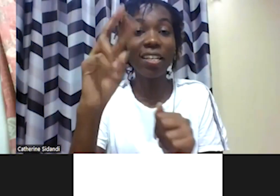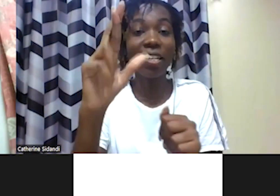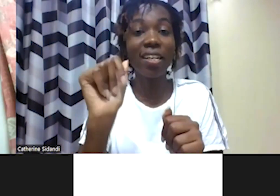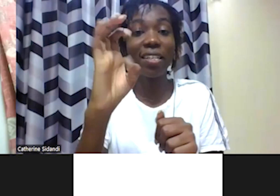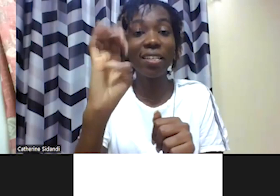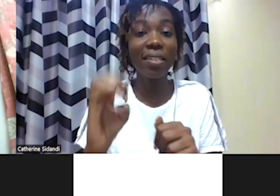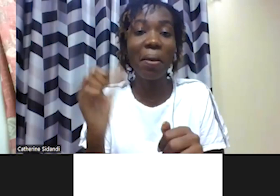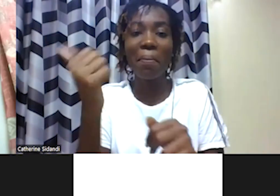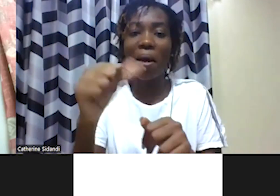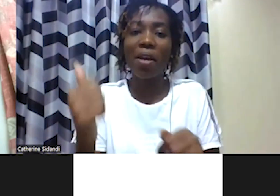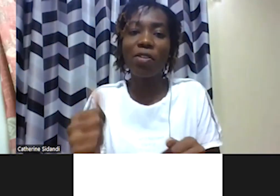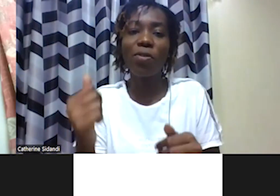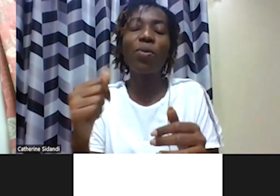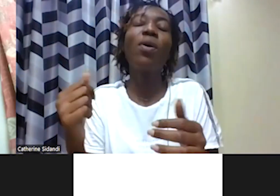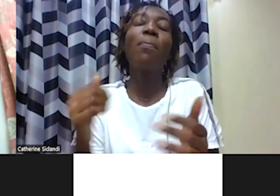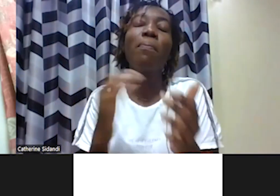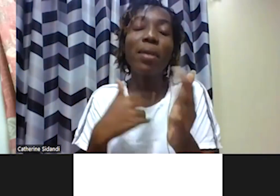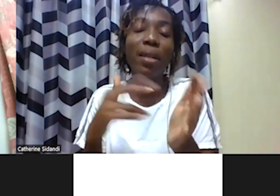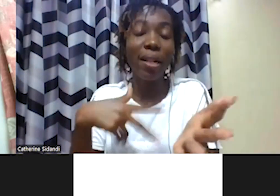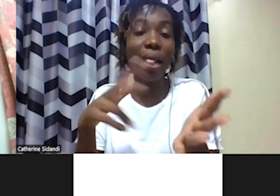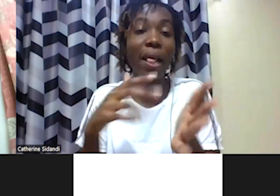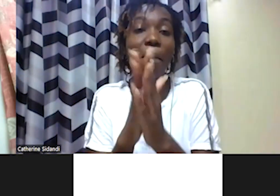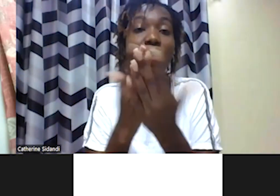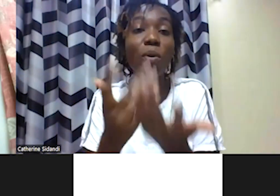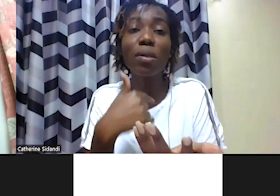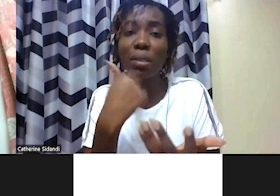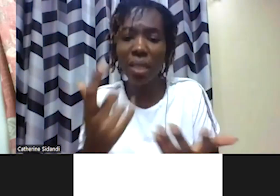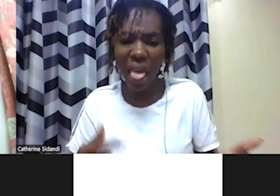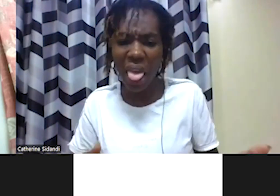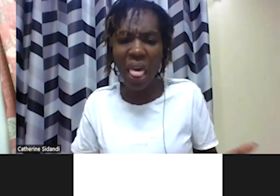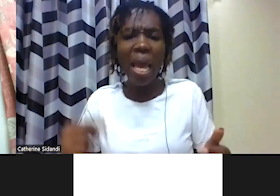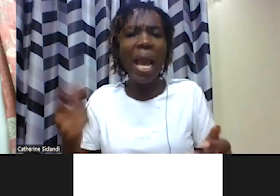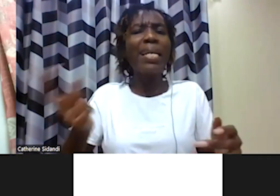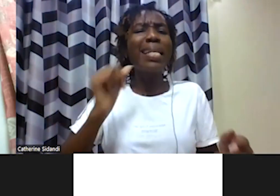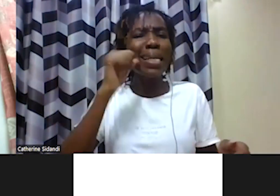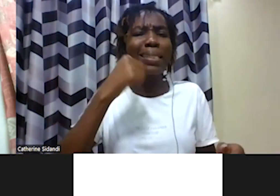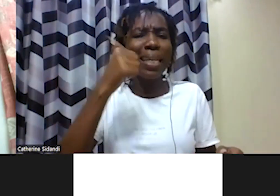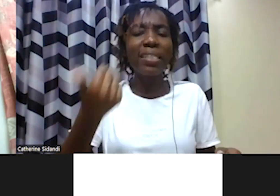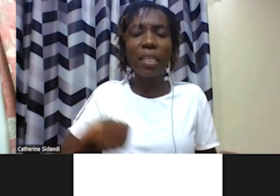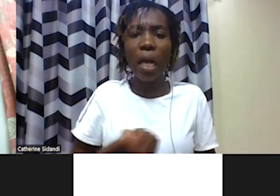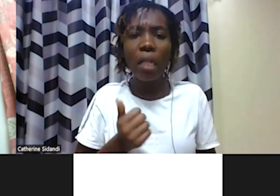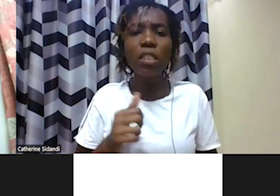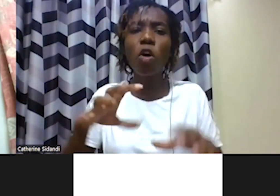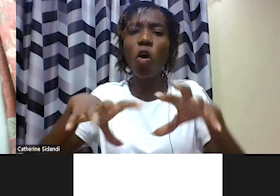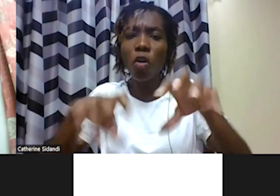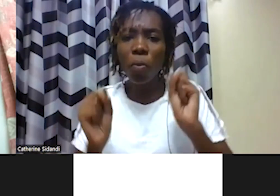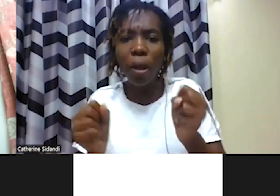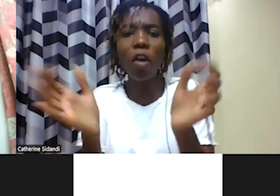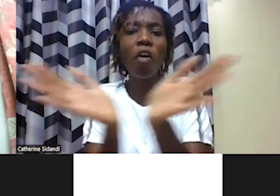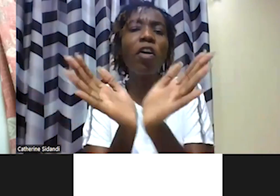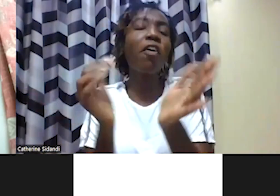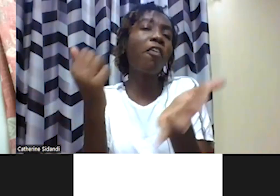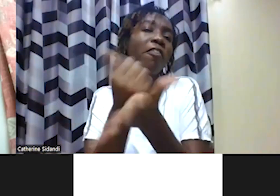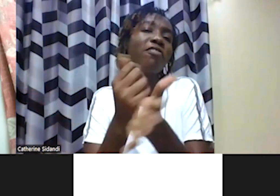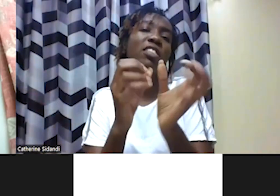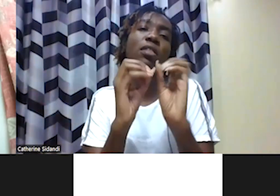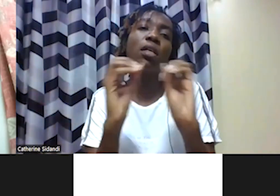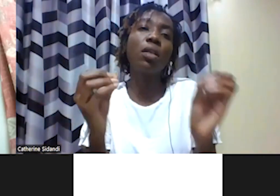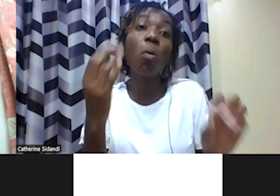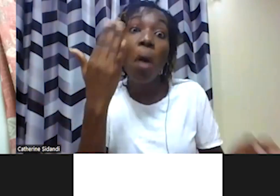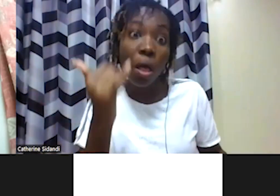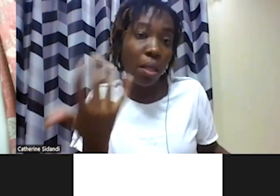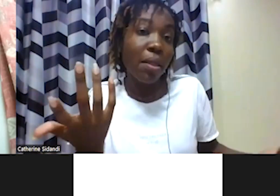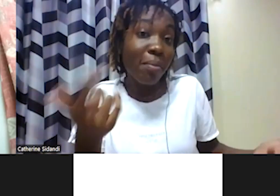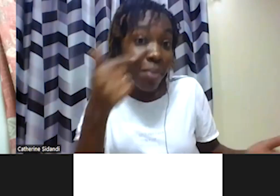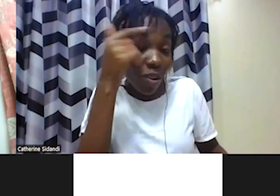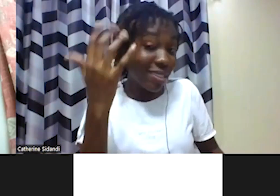and it says, why aren't nice girls occupying nice offices, the corner office? It's because they're afraid